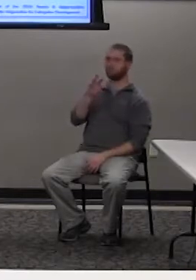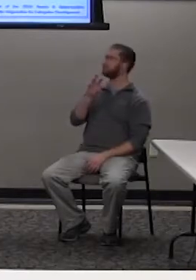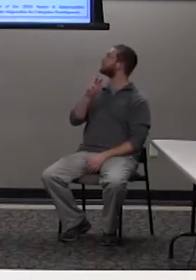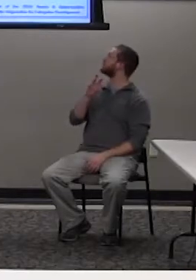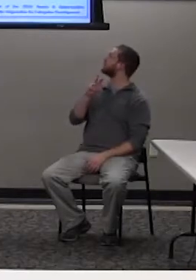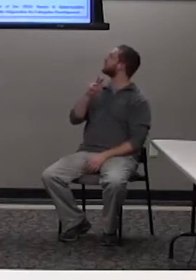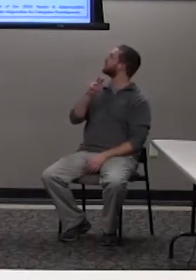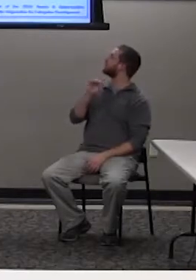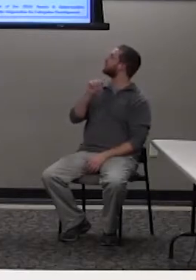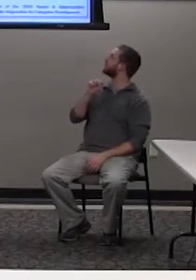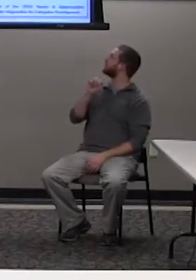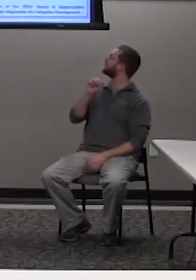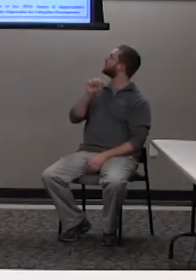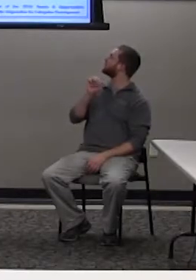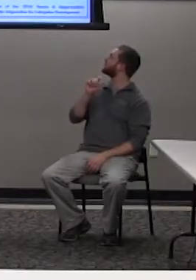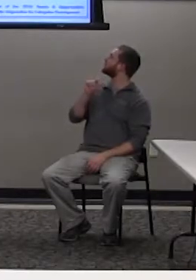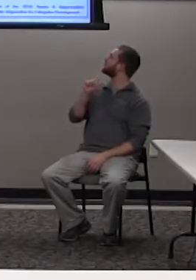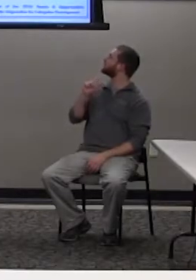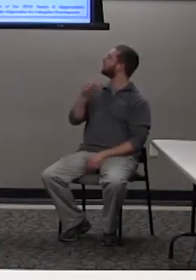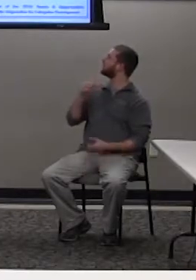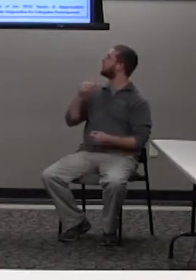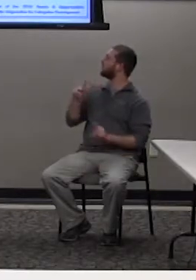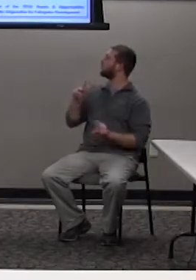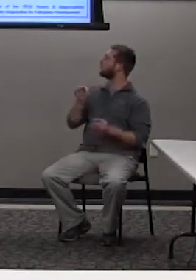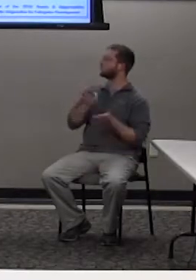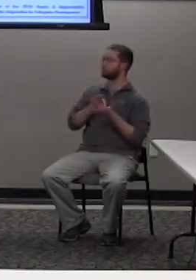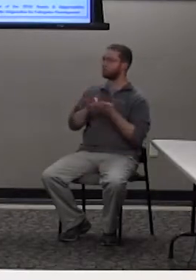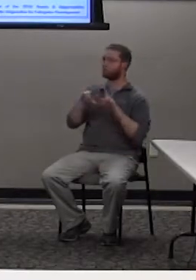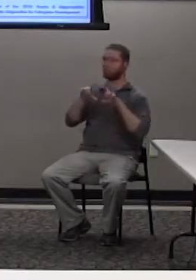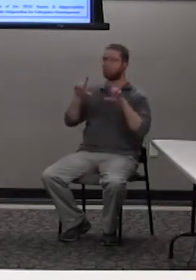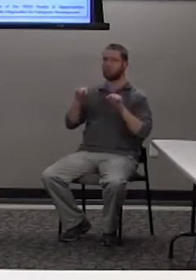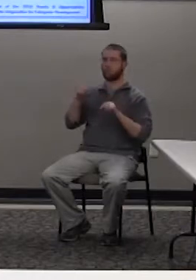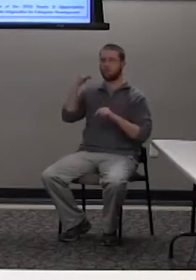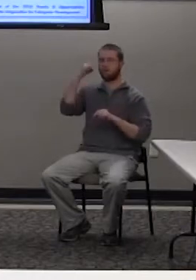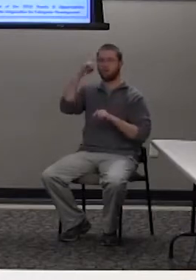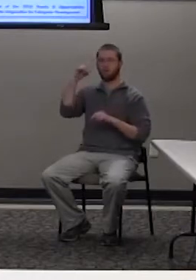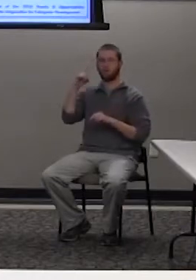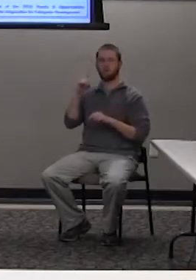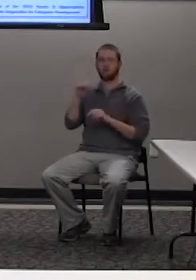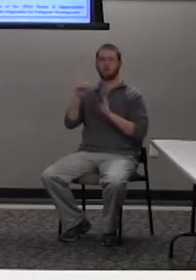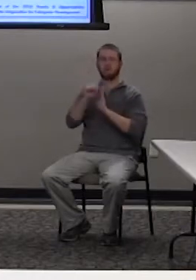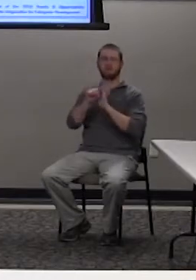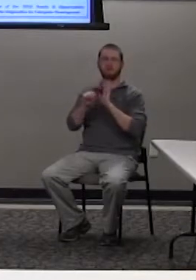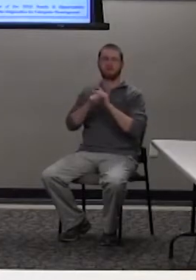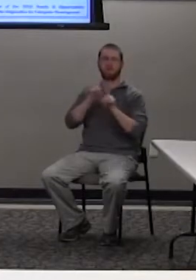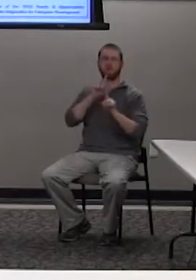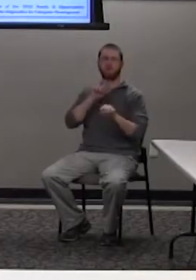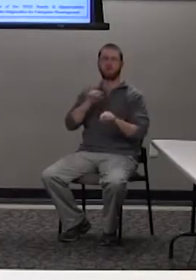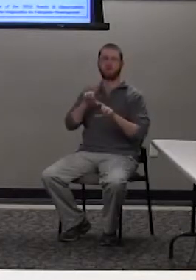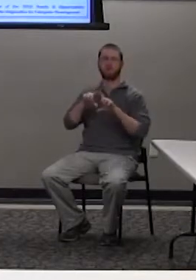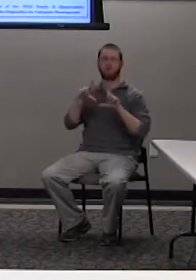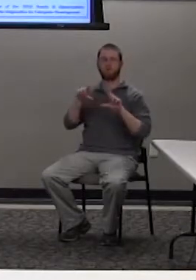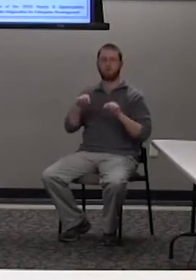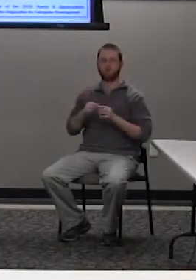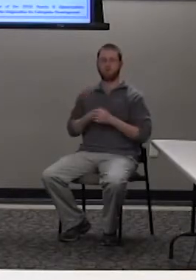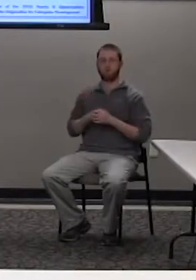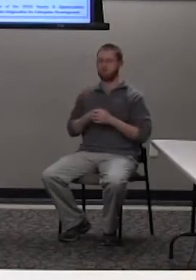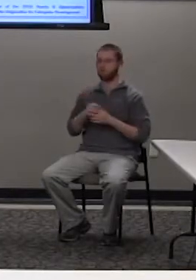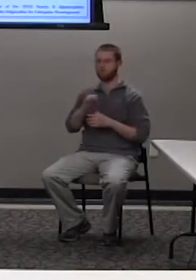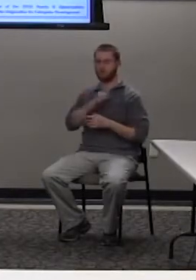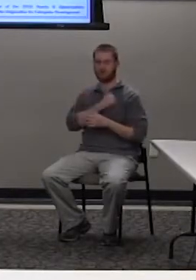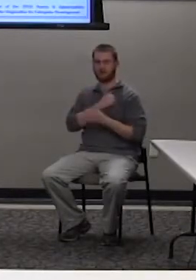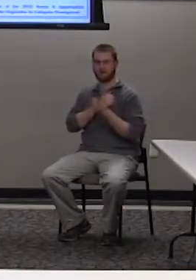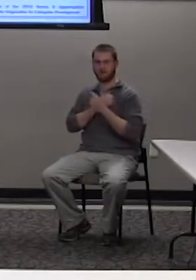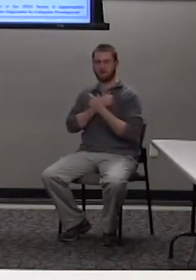2016 Assets and Opportunities Report Card. For the Corporation for Enterprise Development. It's the right. State Report Card. So that's ranked in